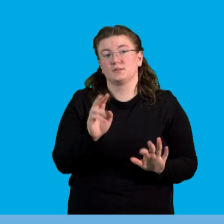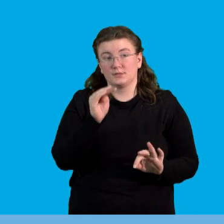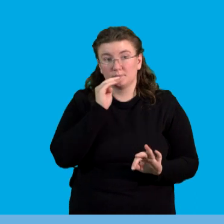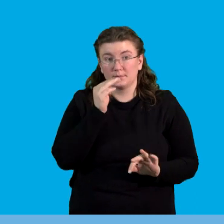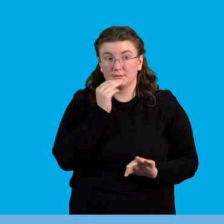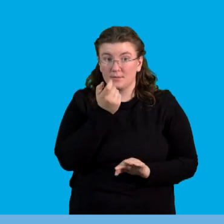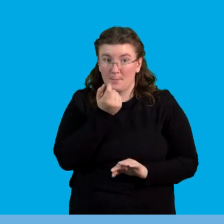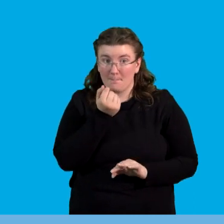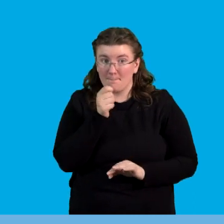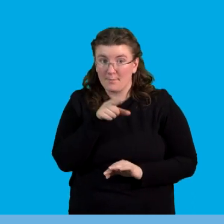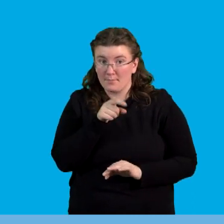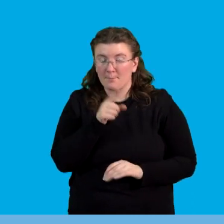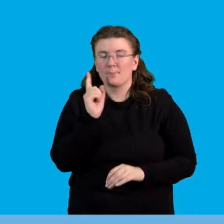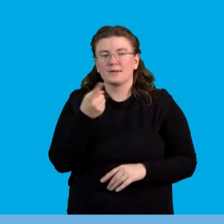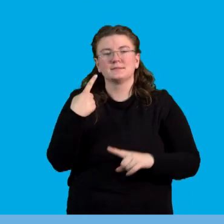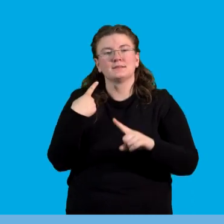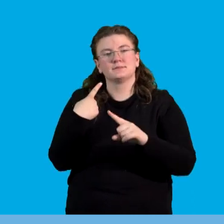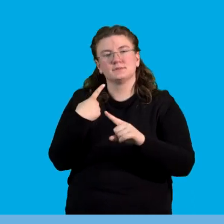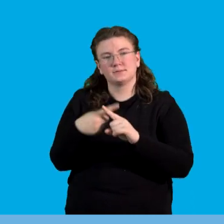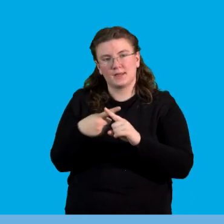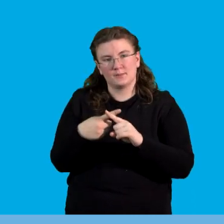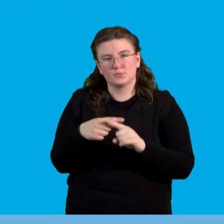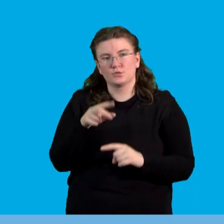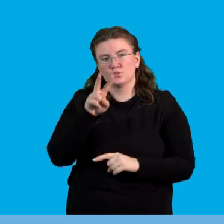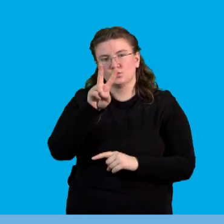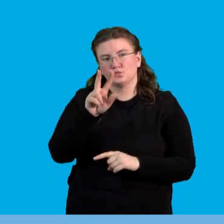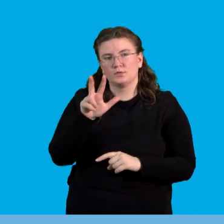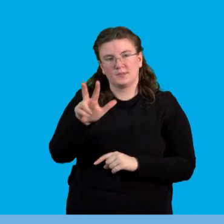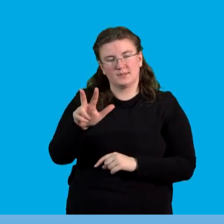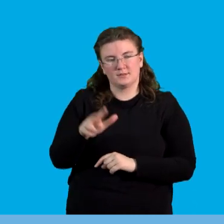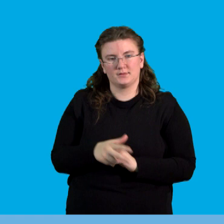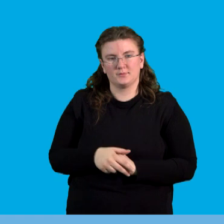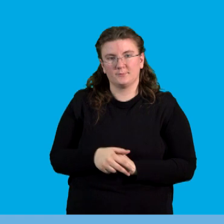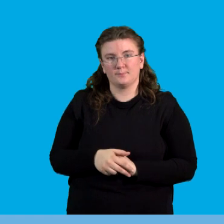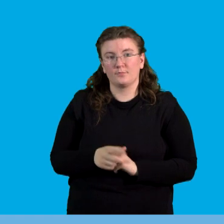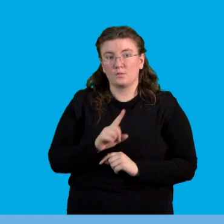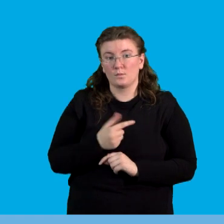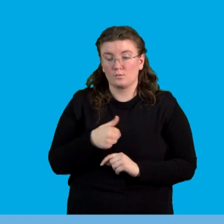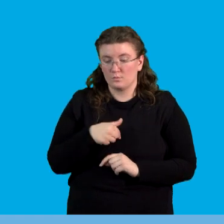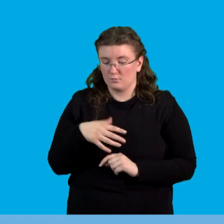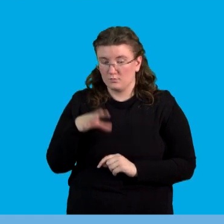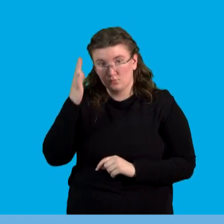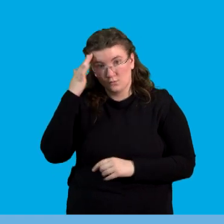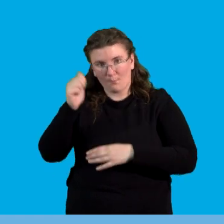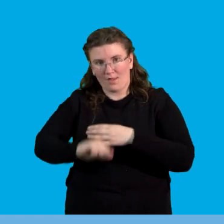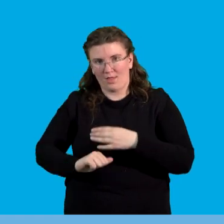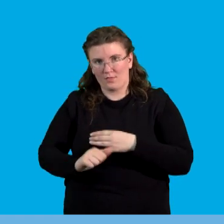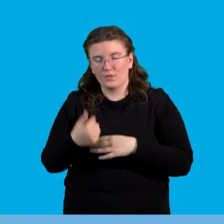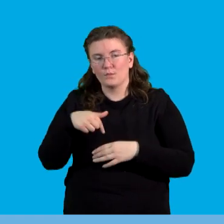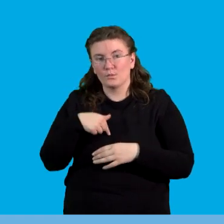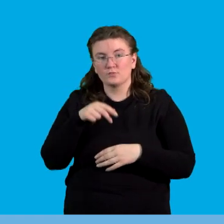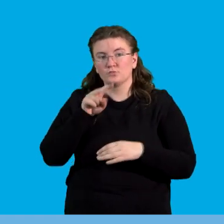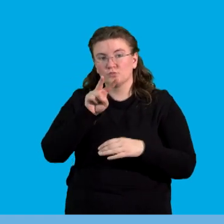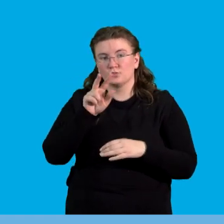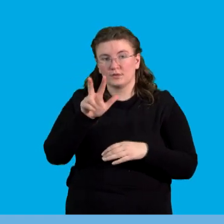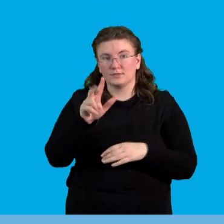means this amount must be multiplied by the 28 to say that if we were to run or to